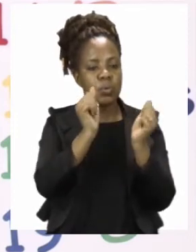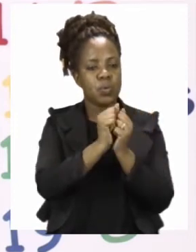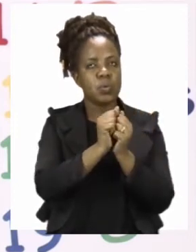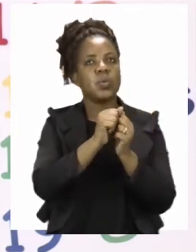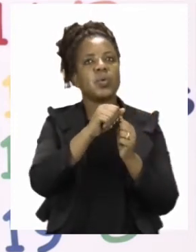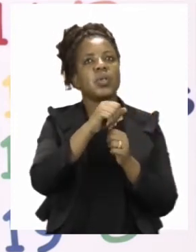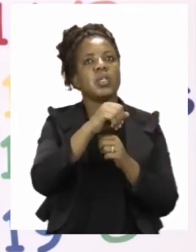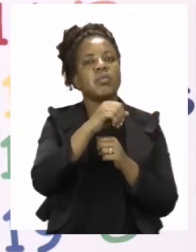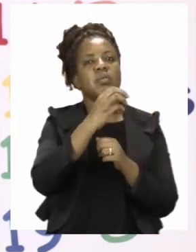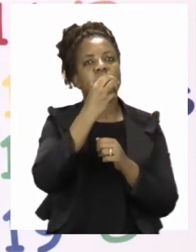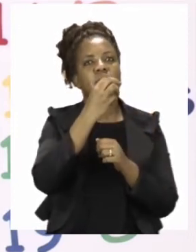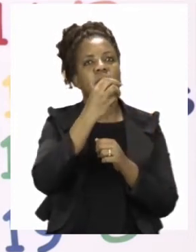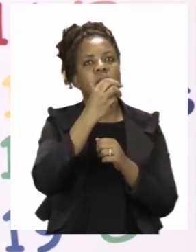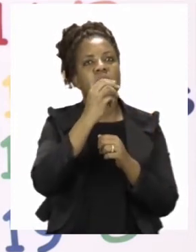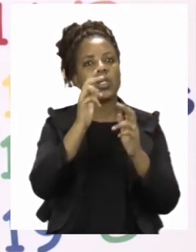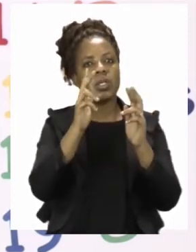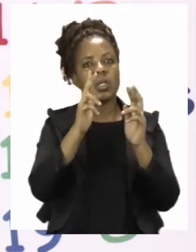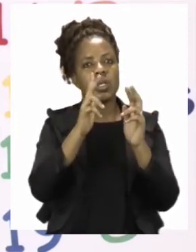We are told that